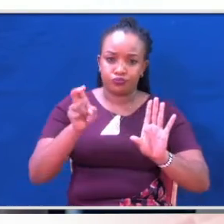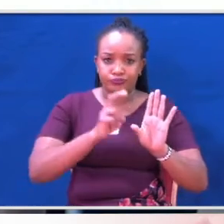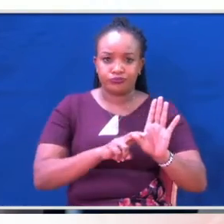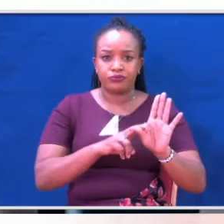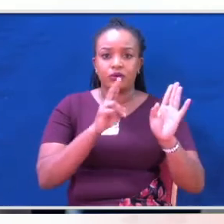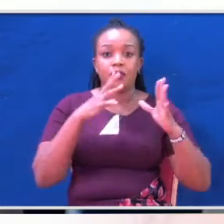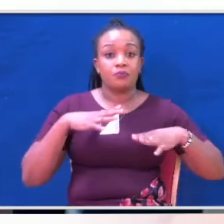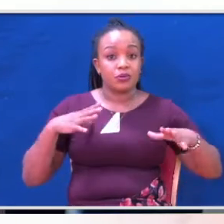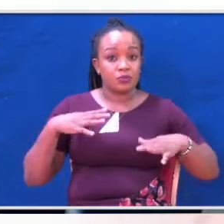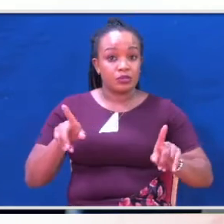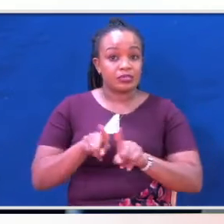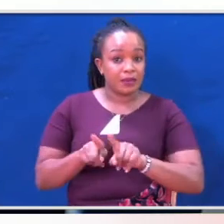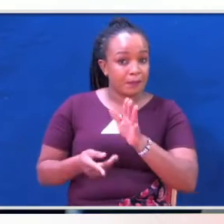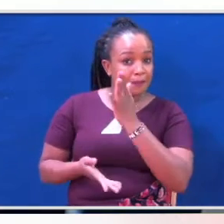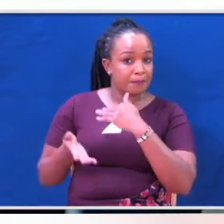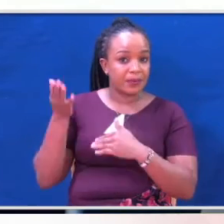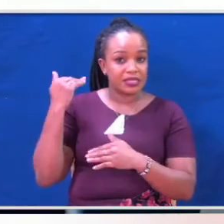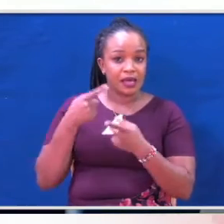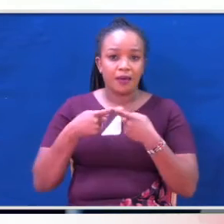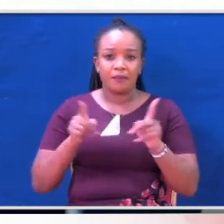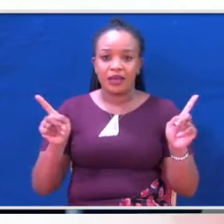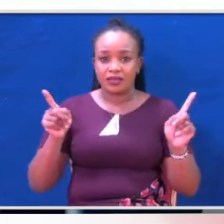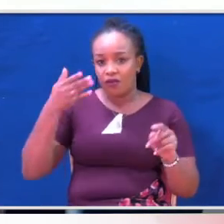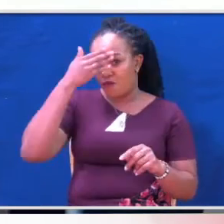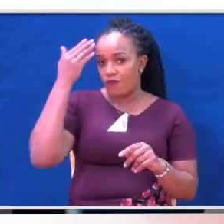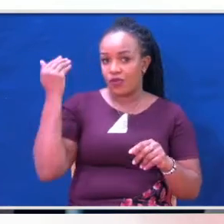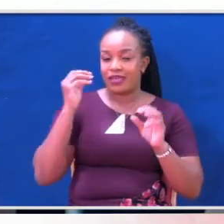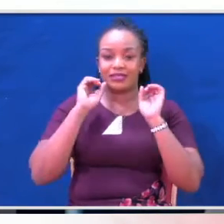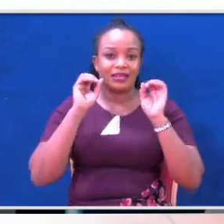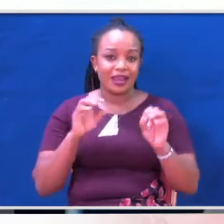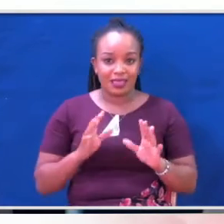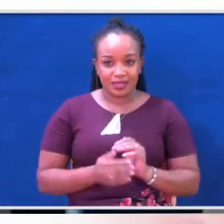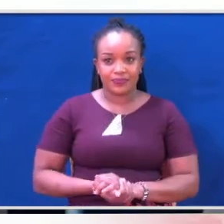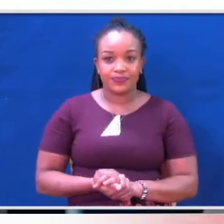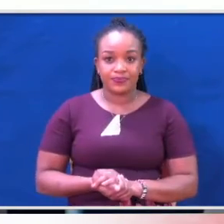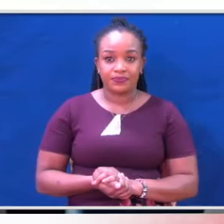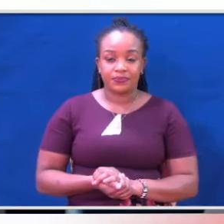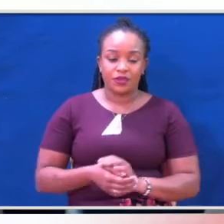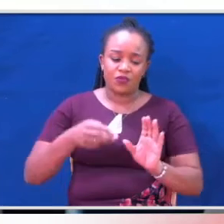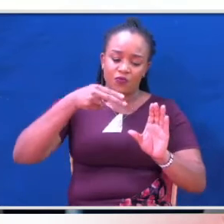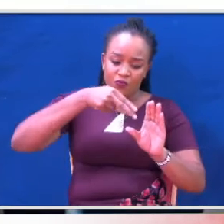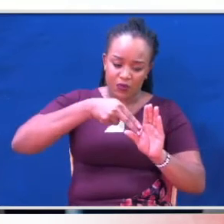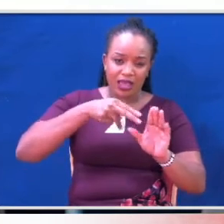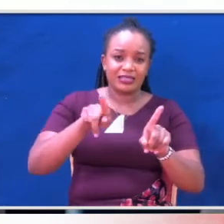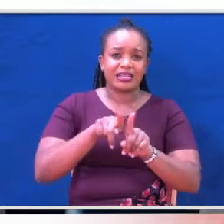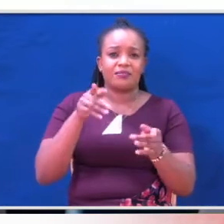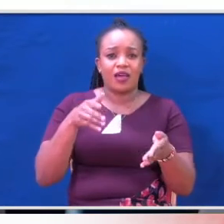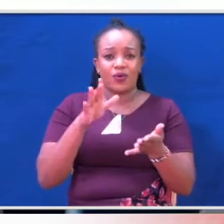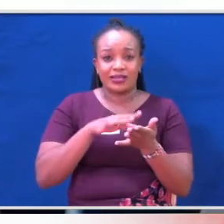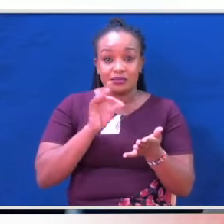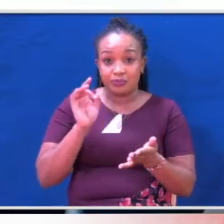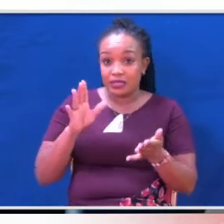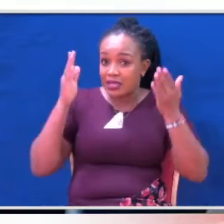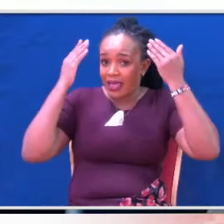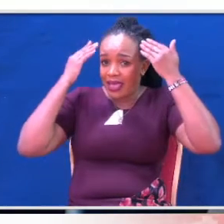watu kitambo, lakini tusisahau kwamba naye mafuta imeongezeka sana. Sijui